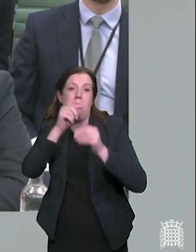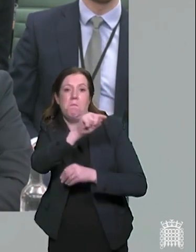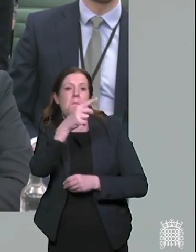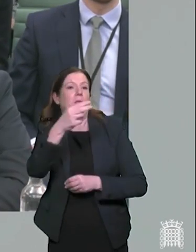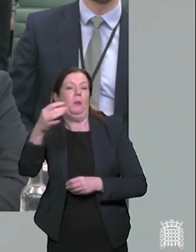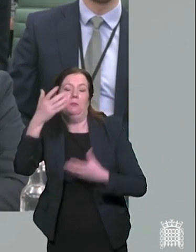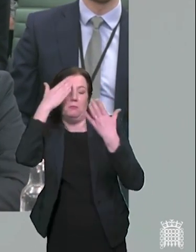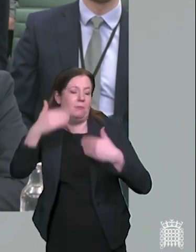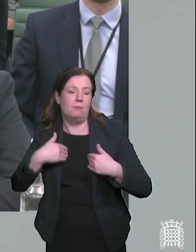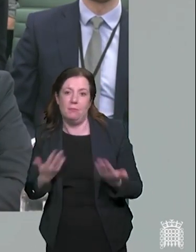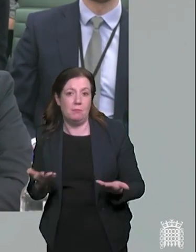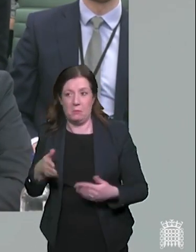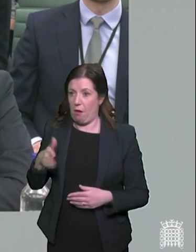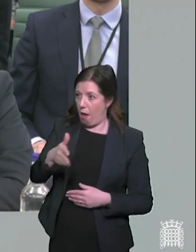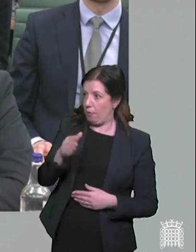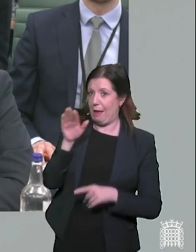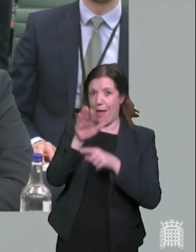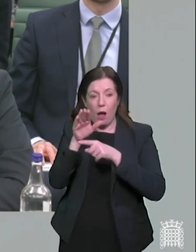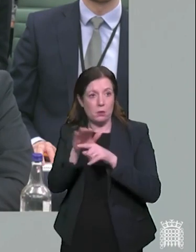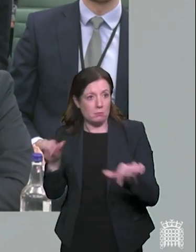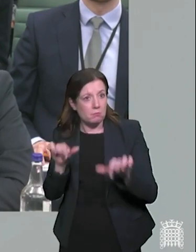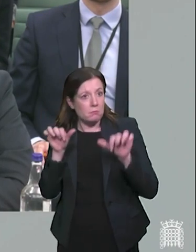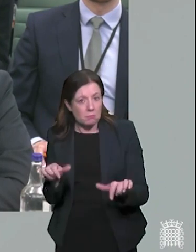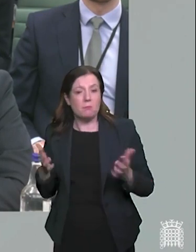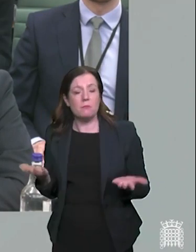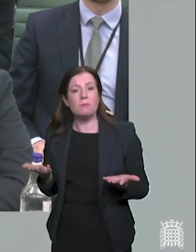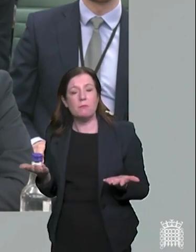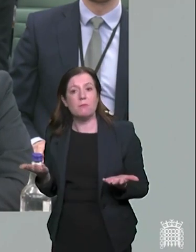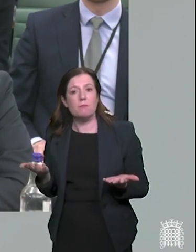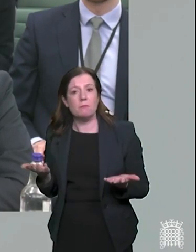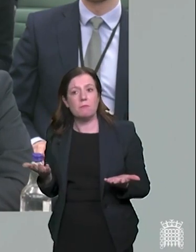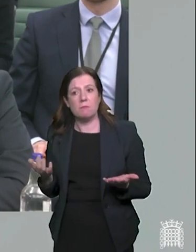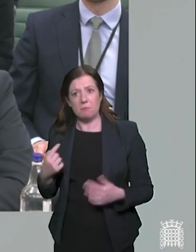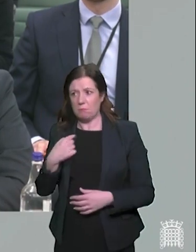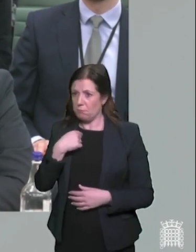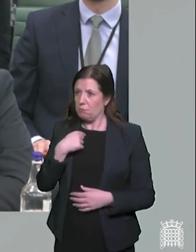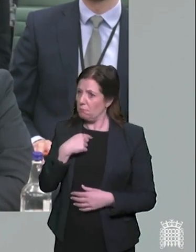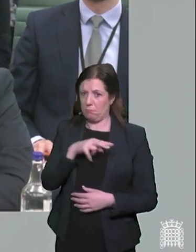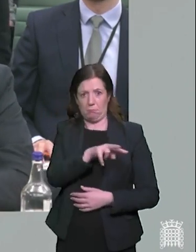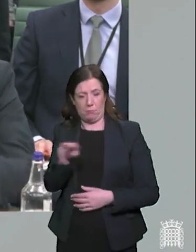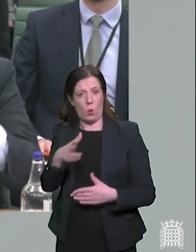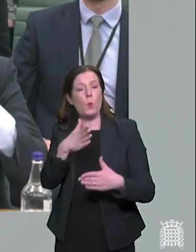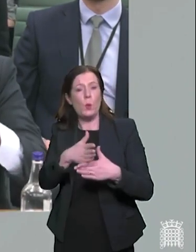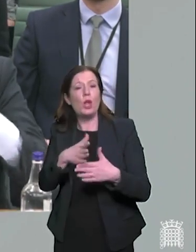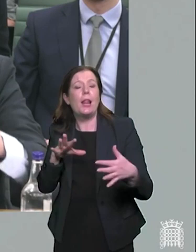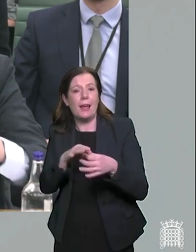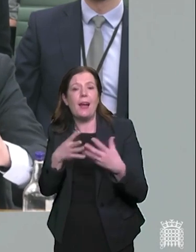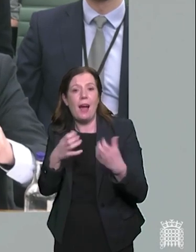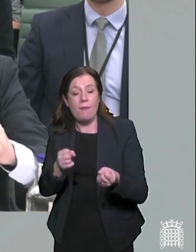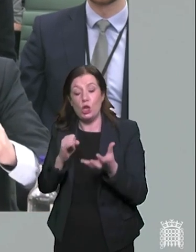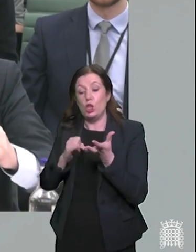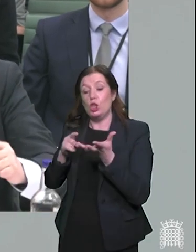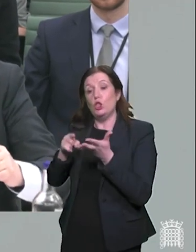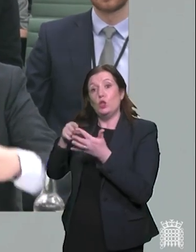an appropriate use of the garden, and I felt it was an obvious work event. But what I said to Sue